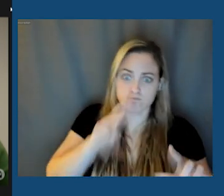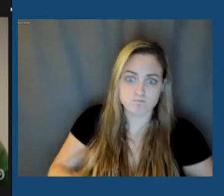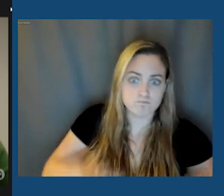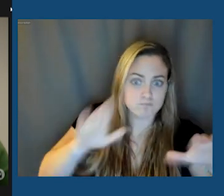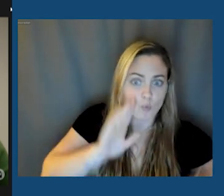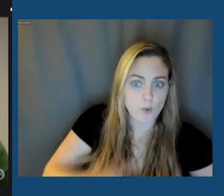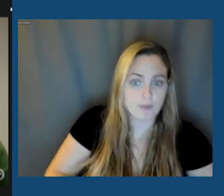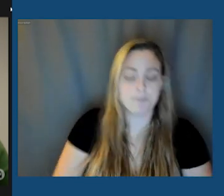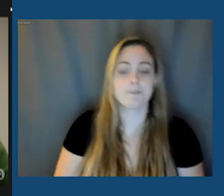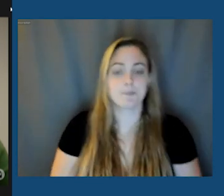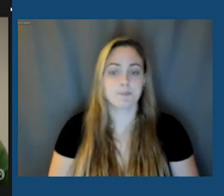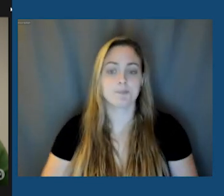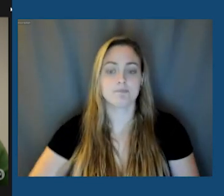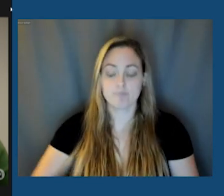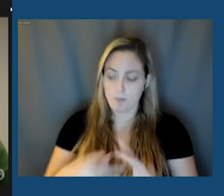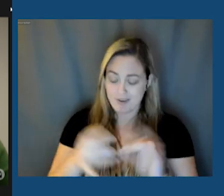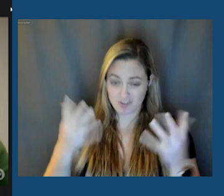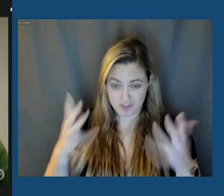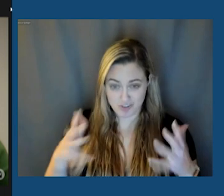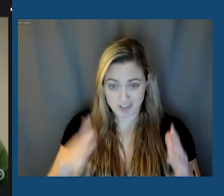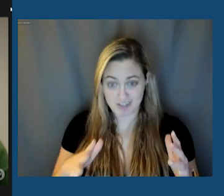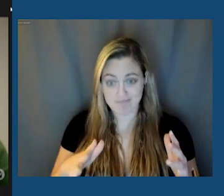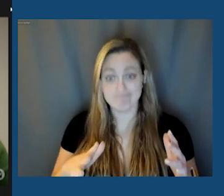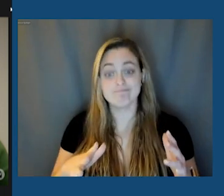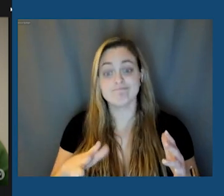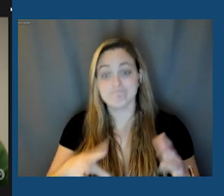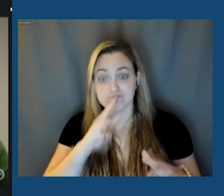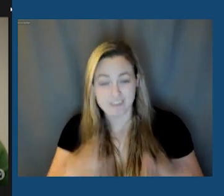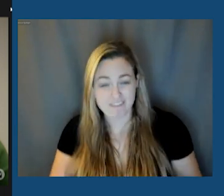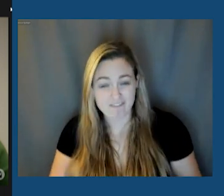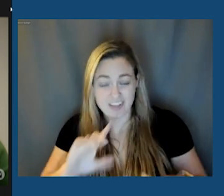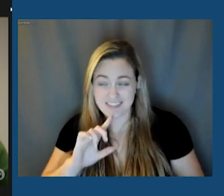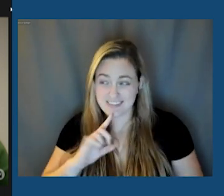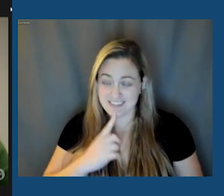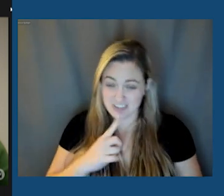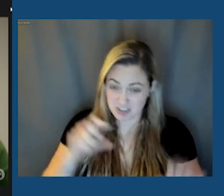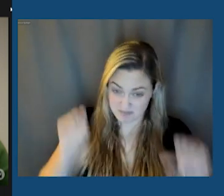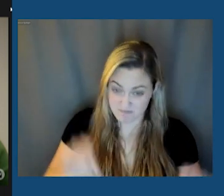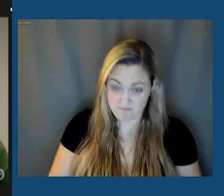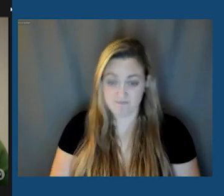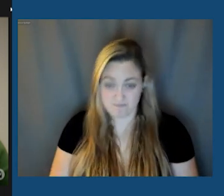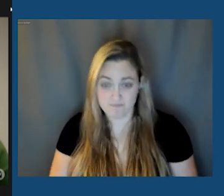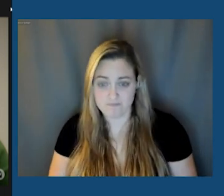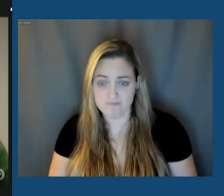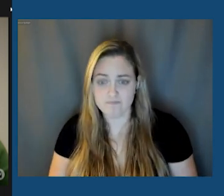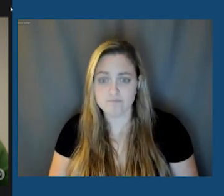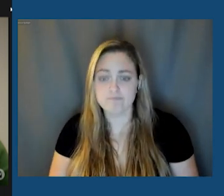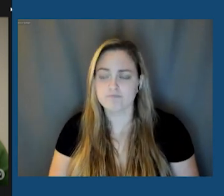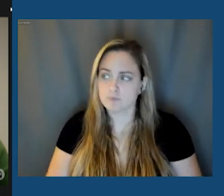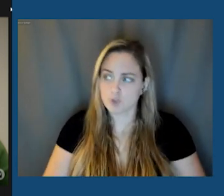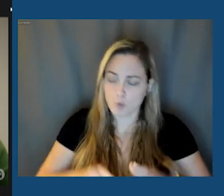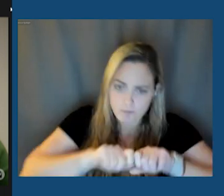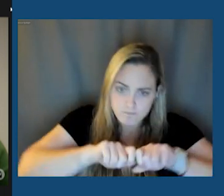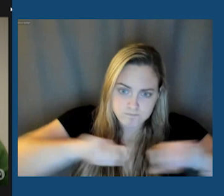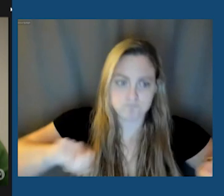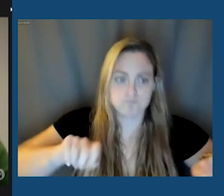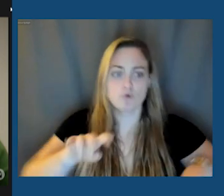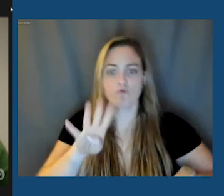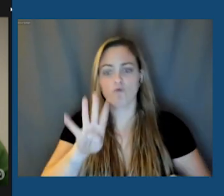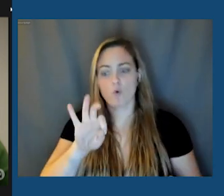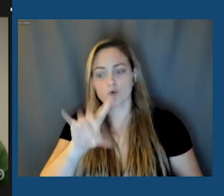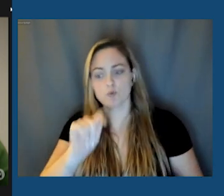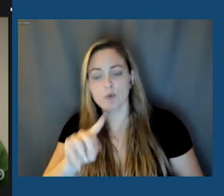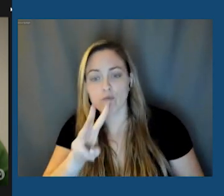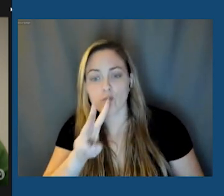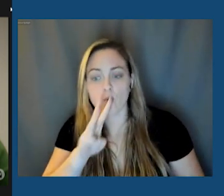As we've said before, flash floods can be extremely dangerous. So we're pre-deploying 4 swiftwater rescue teams from